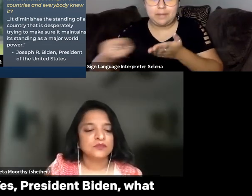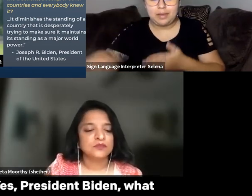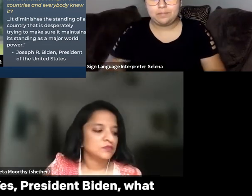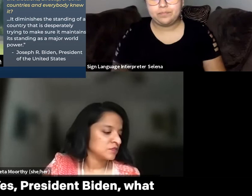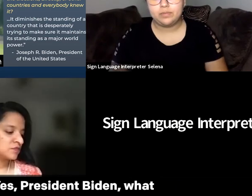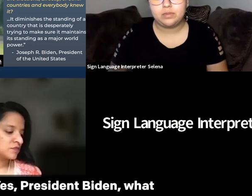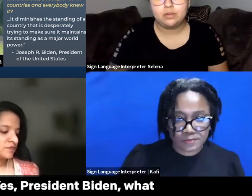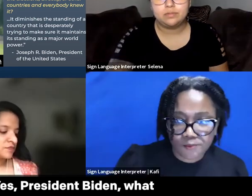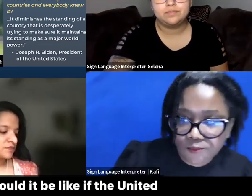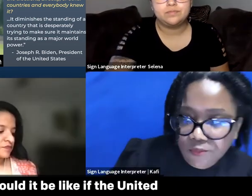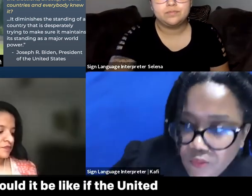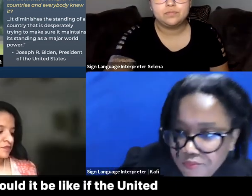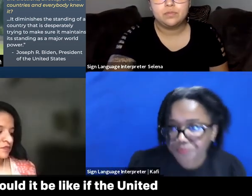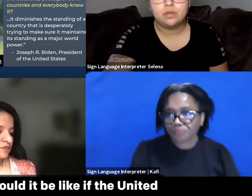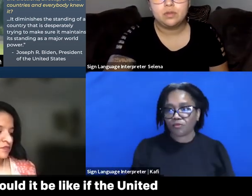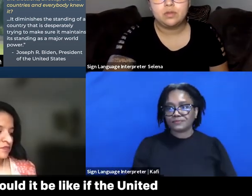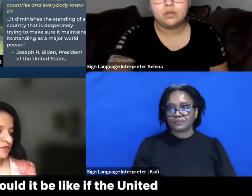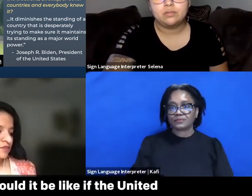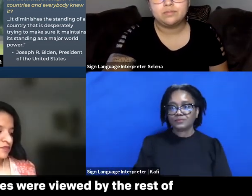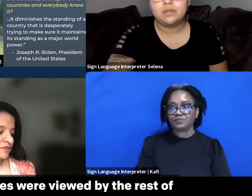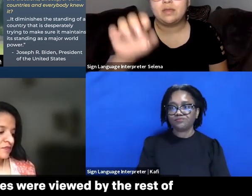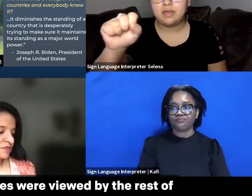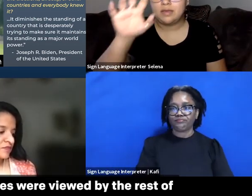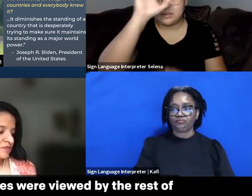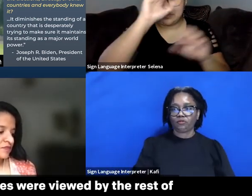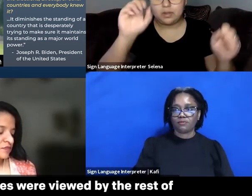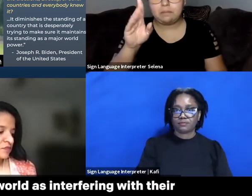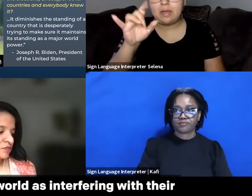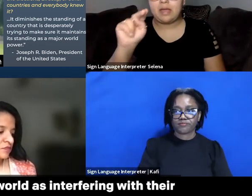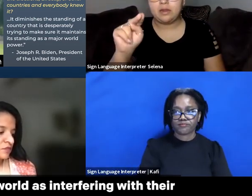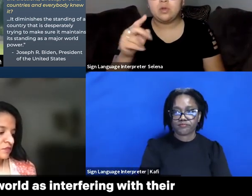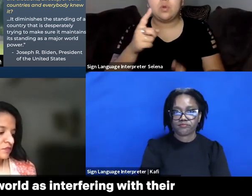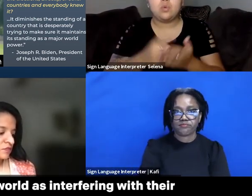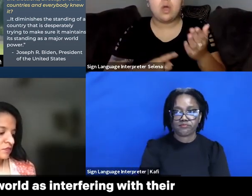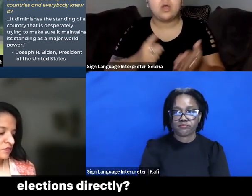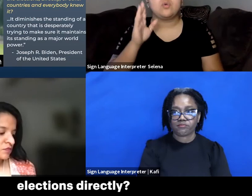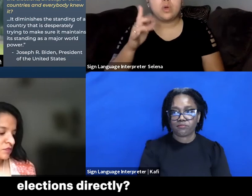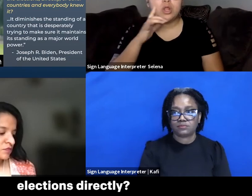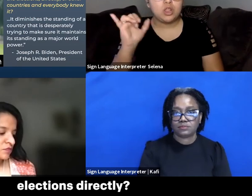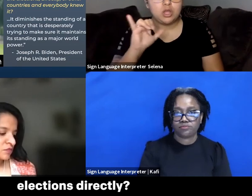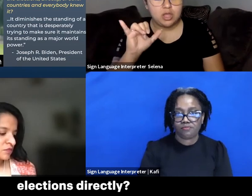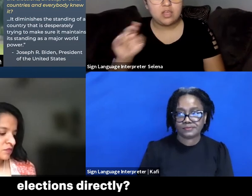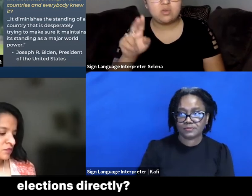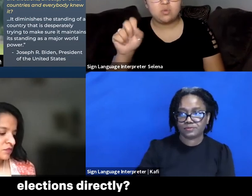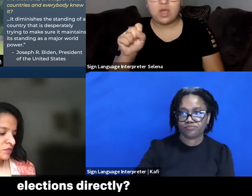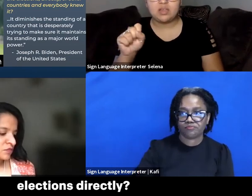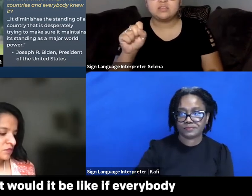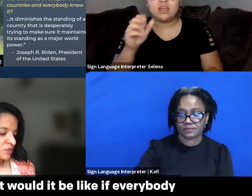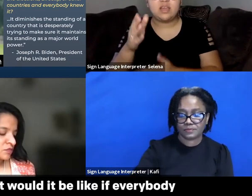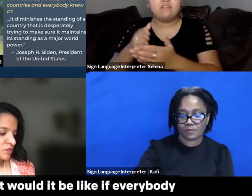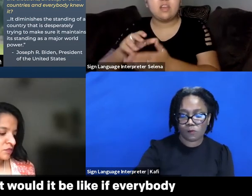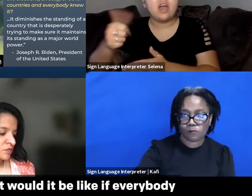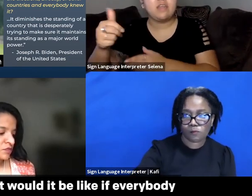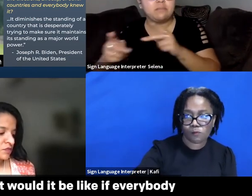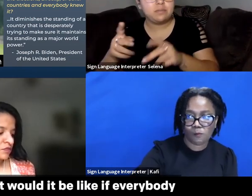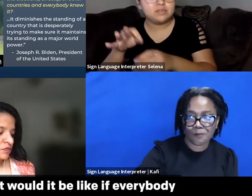Yes, President Biden, what would it be like if the United States were viewed by the rest of the world as interfering with their elections directly? What